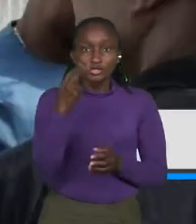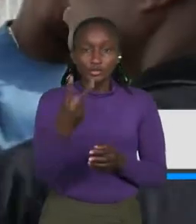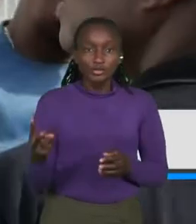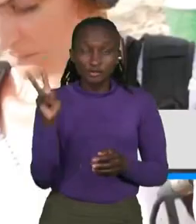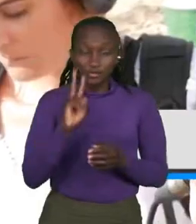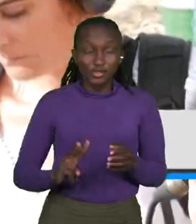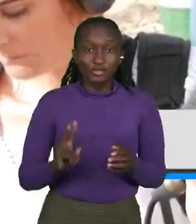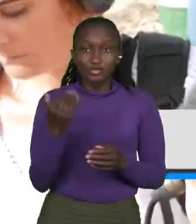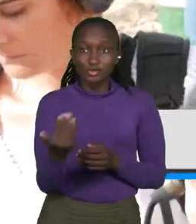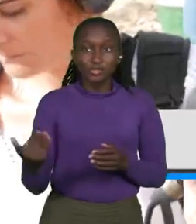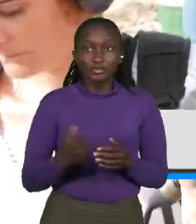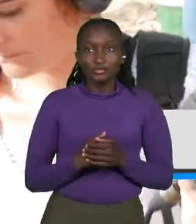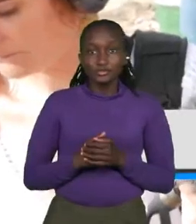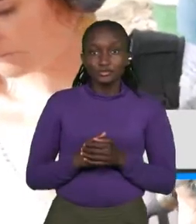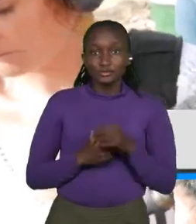child.